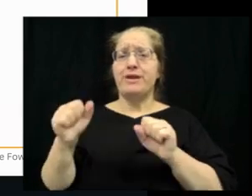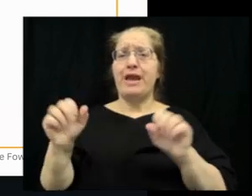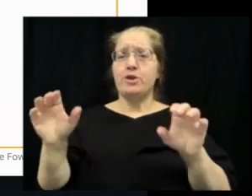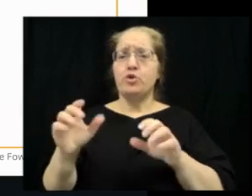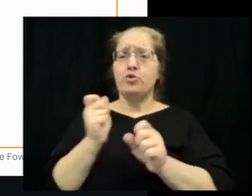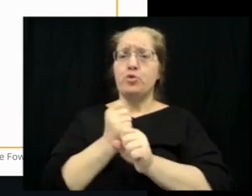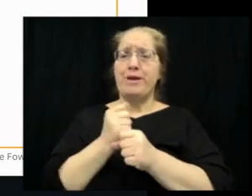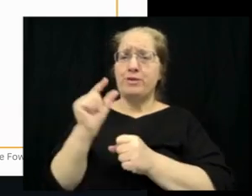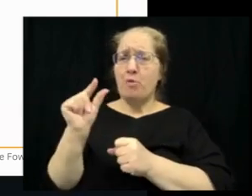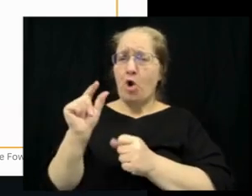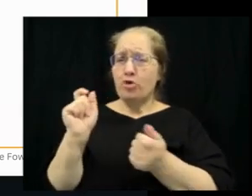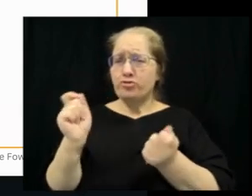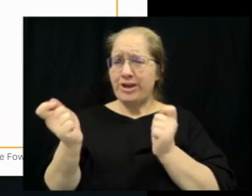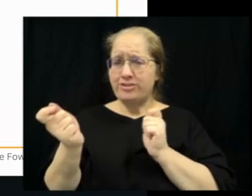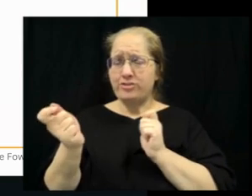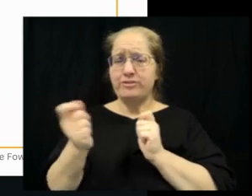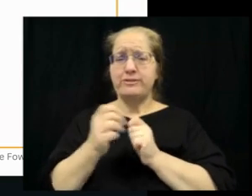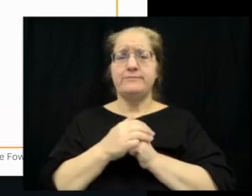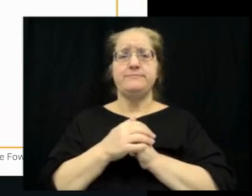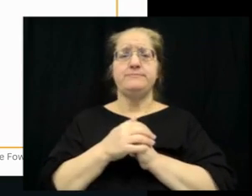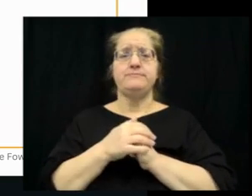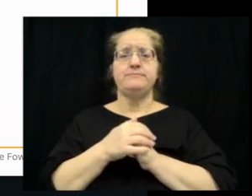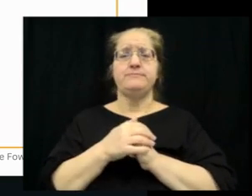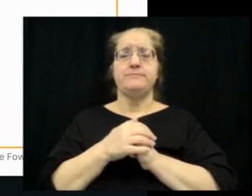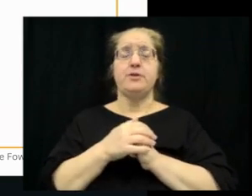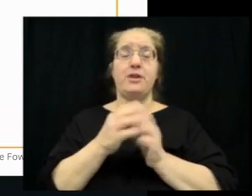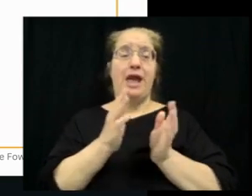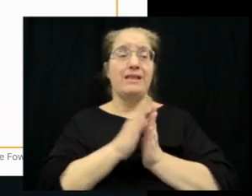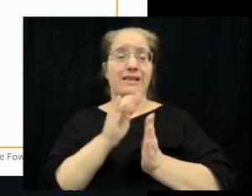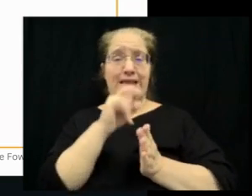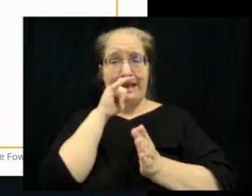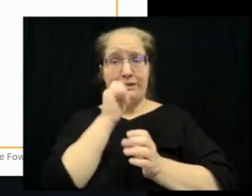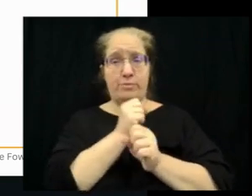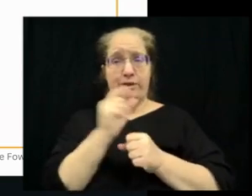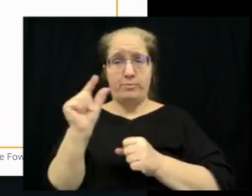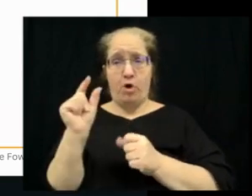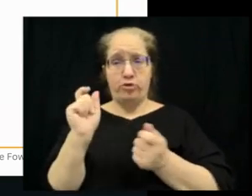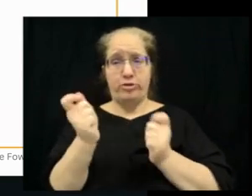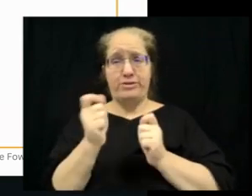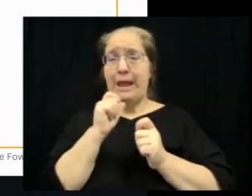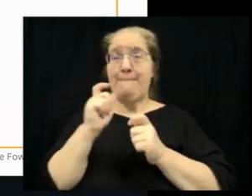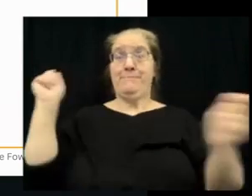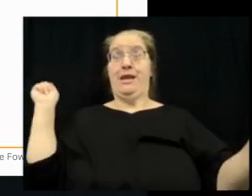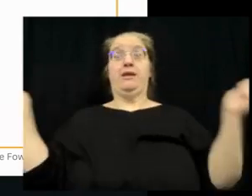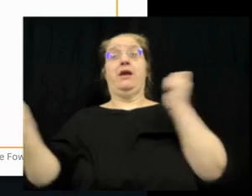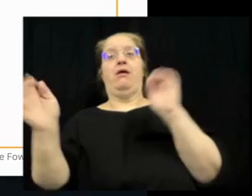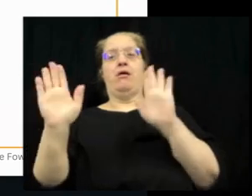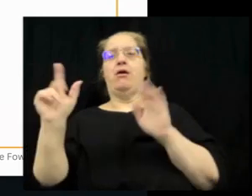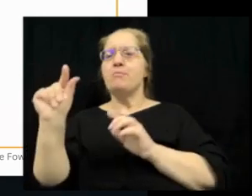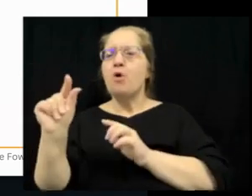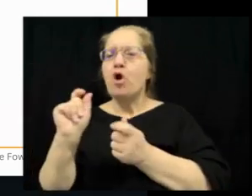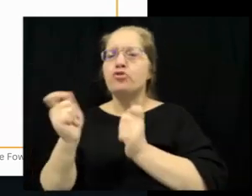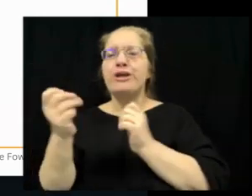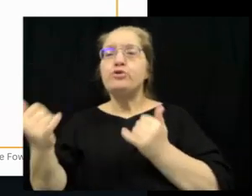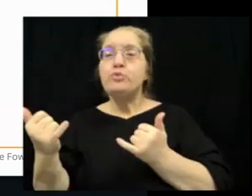small tweaks to our behavior, because that's what we need to ask of our kids. No big change, just a small change